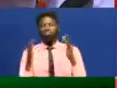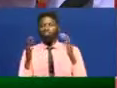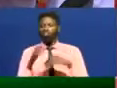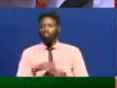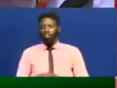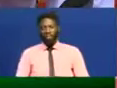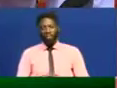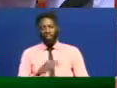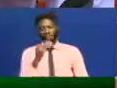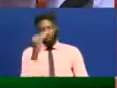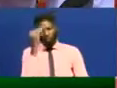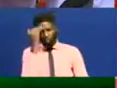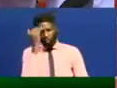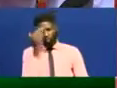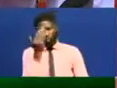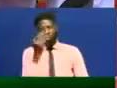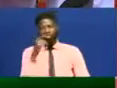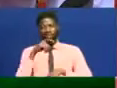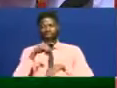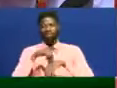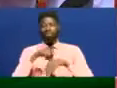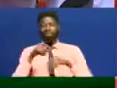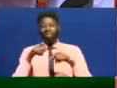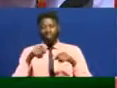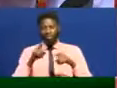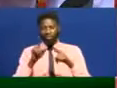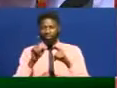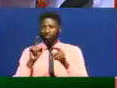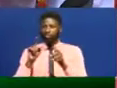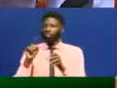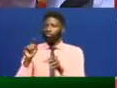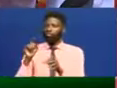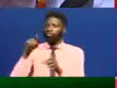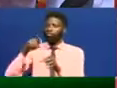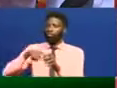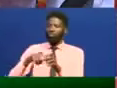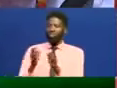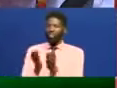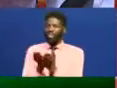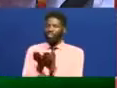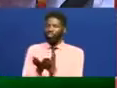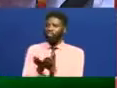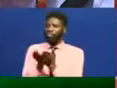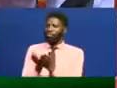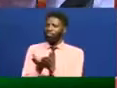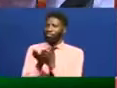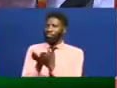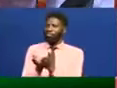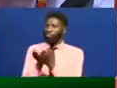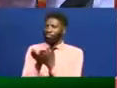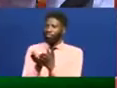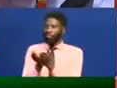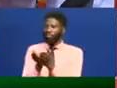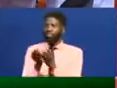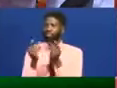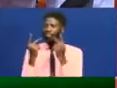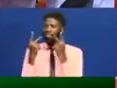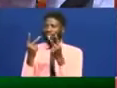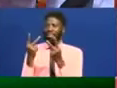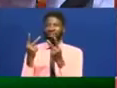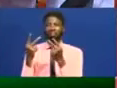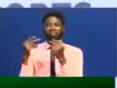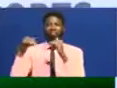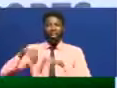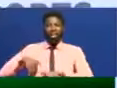You know, when you enter a vessel, you enter a ship, and you find it sinking